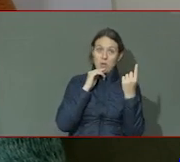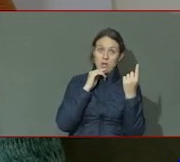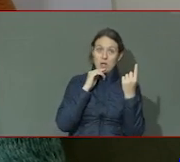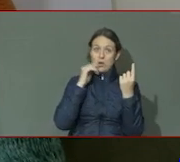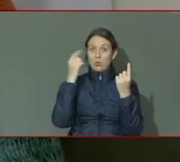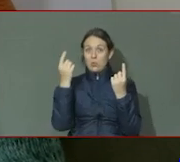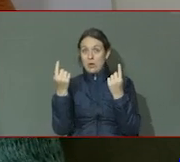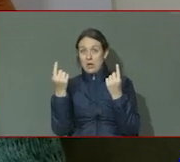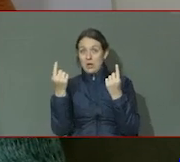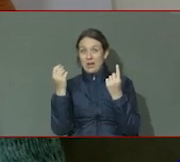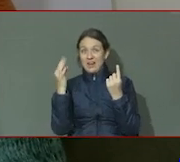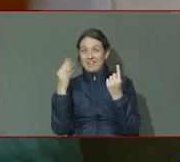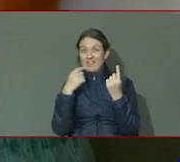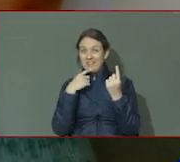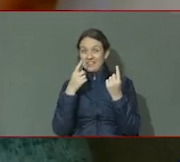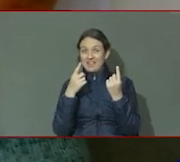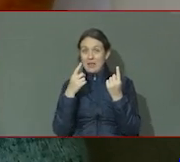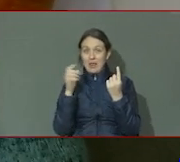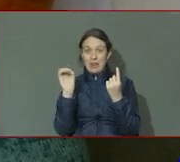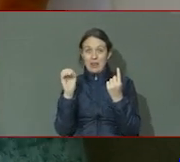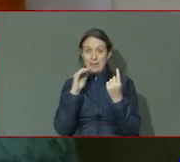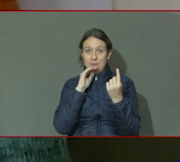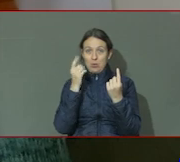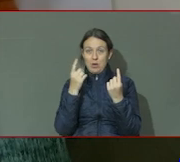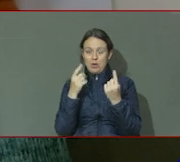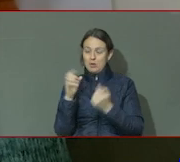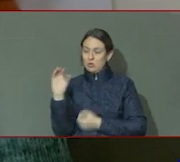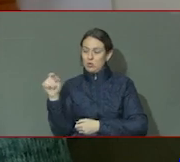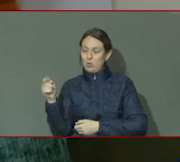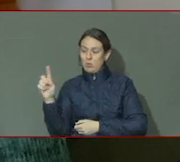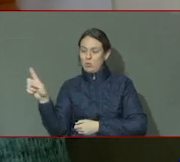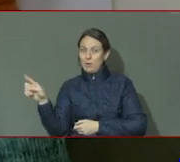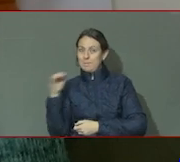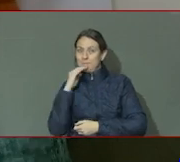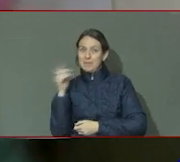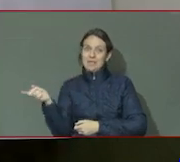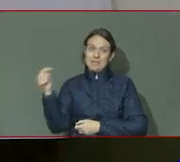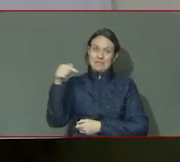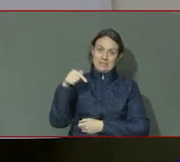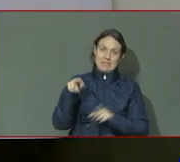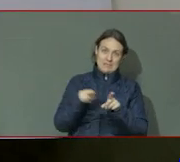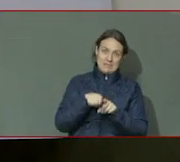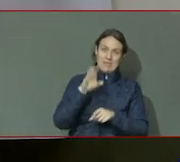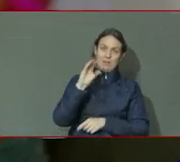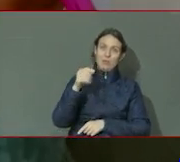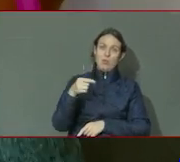there stands nothing, it's a 1. So if that one is 0,11, this one is 0,11 as